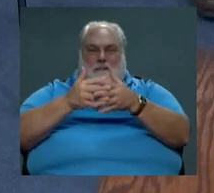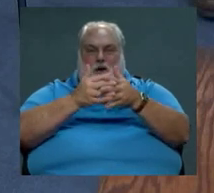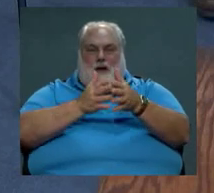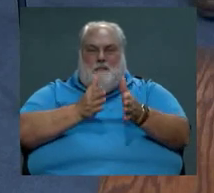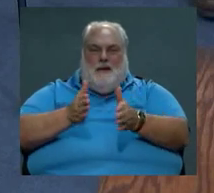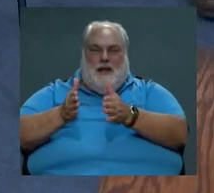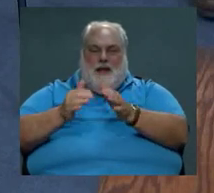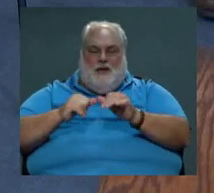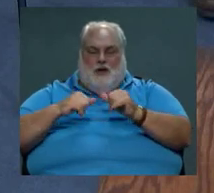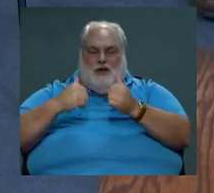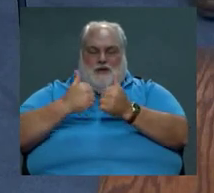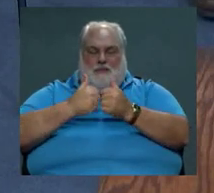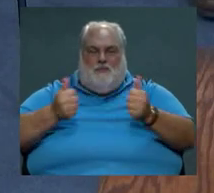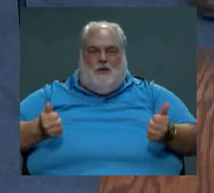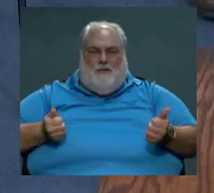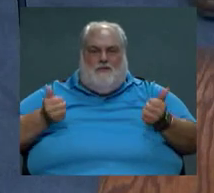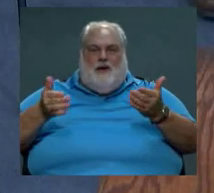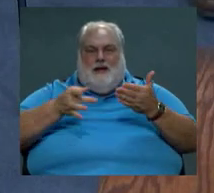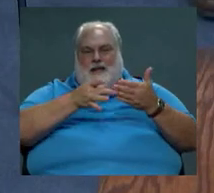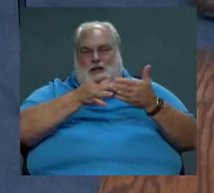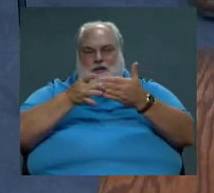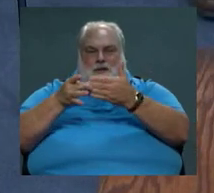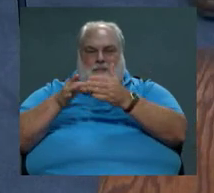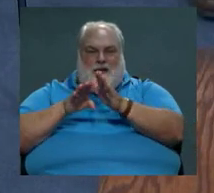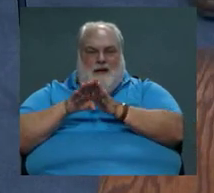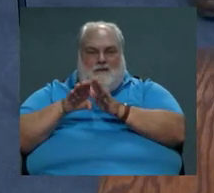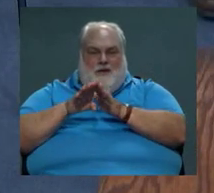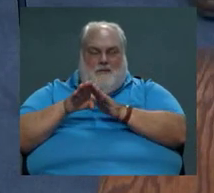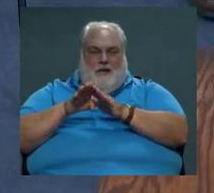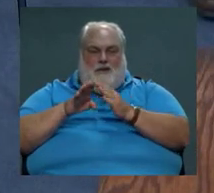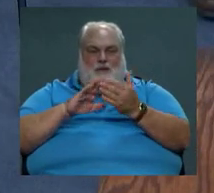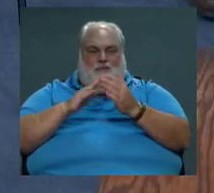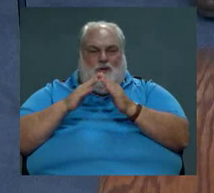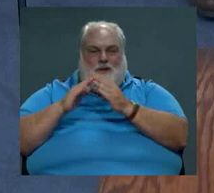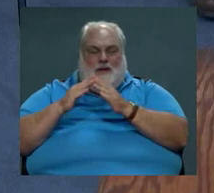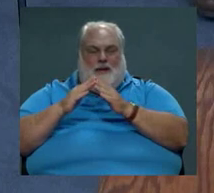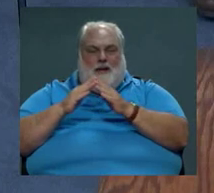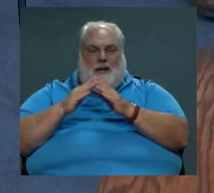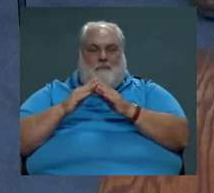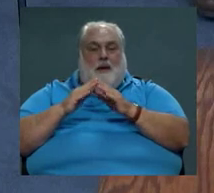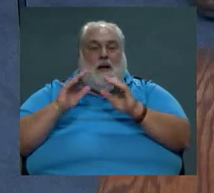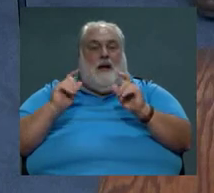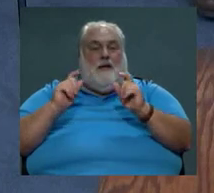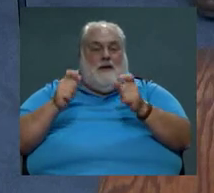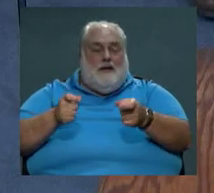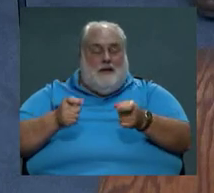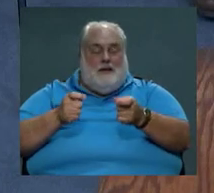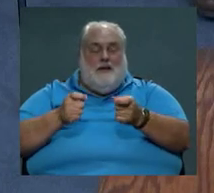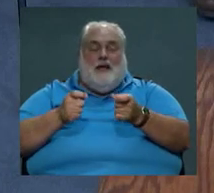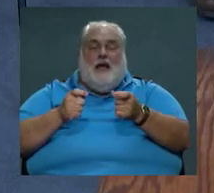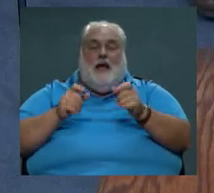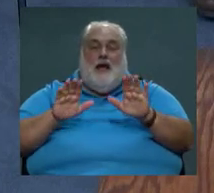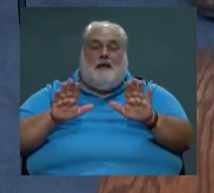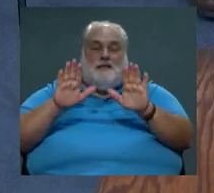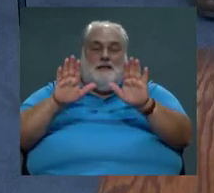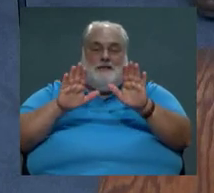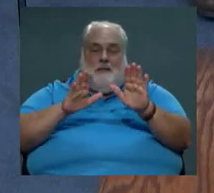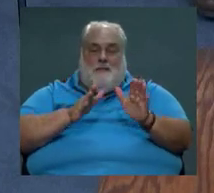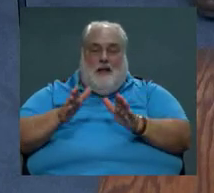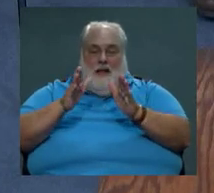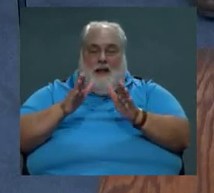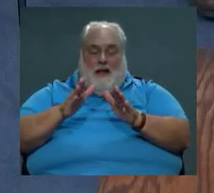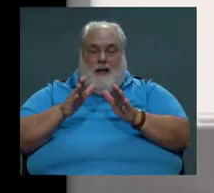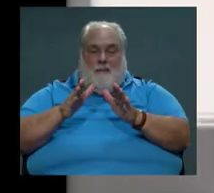Association provides leadership in the development of vital communities by advocating excellence in planning, promoting education and citizen